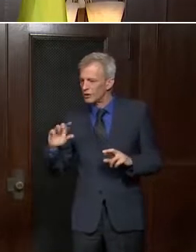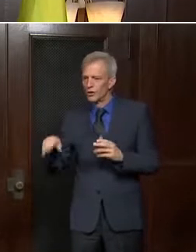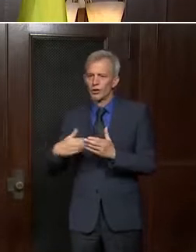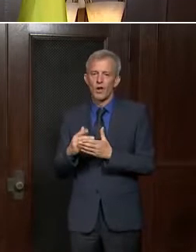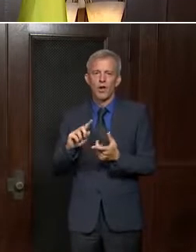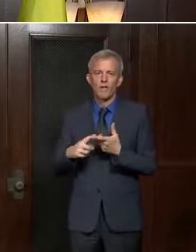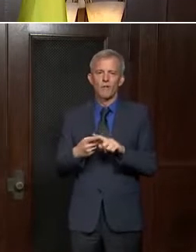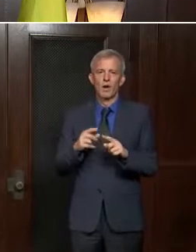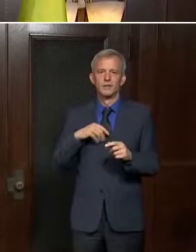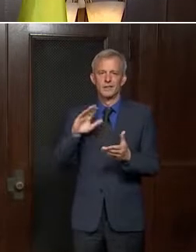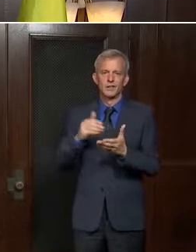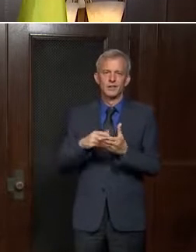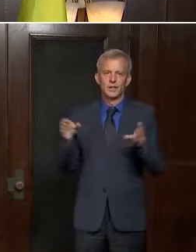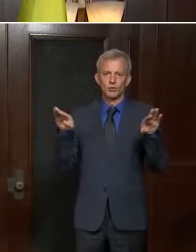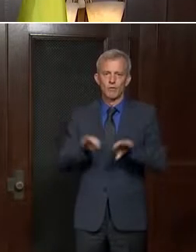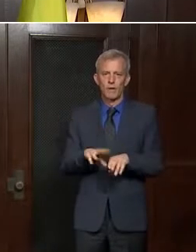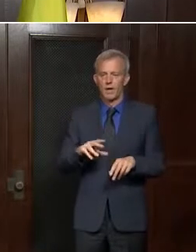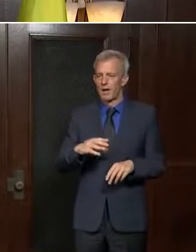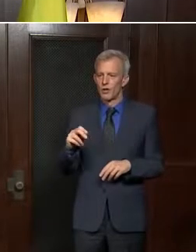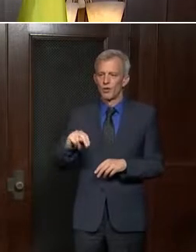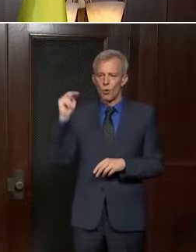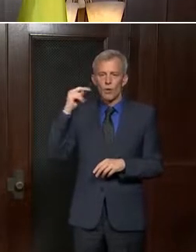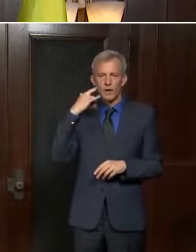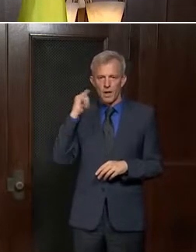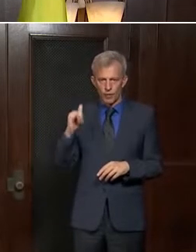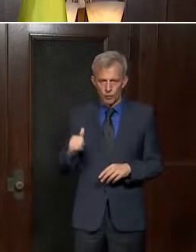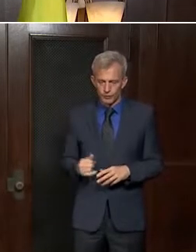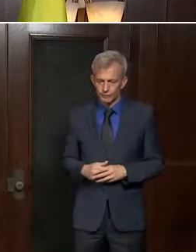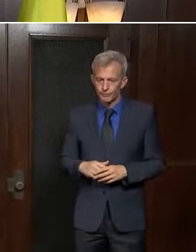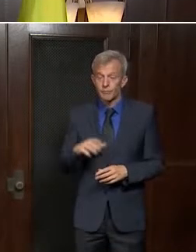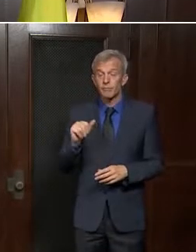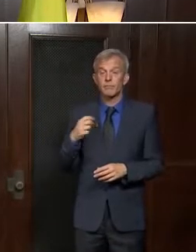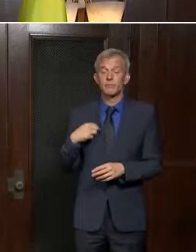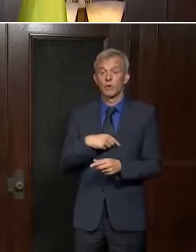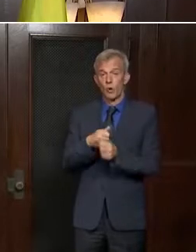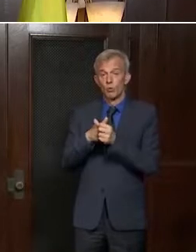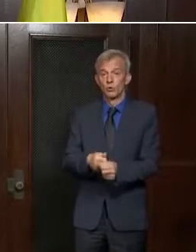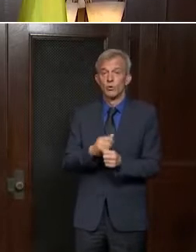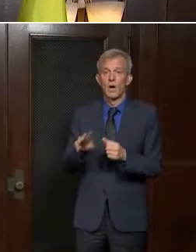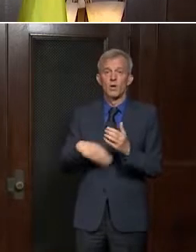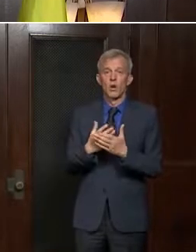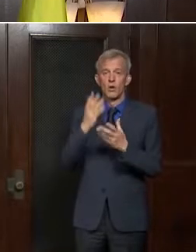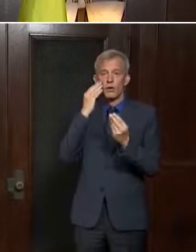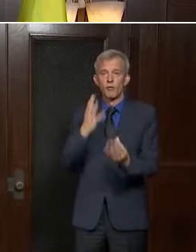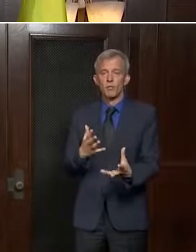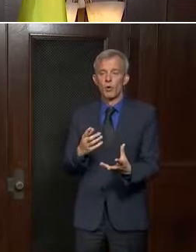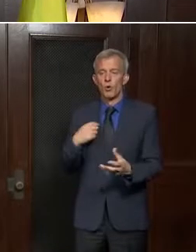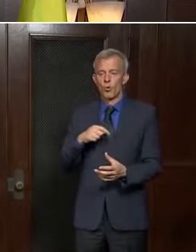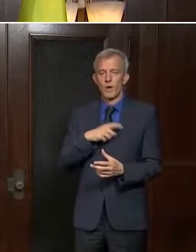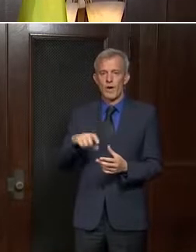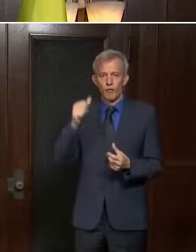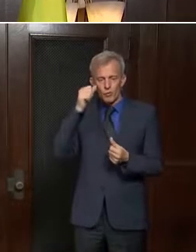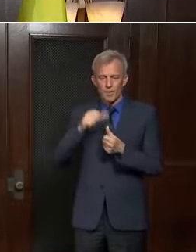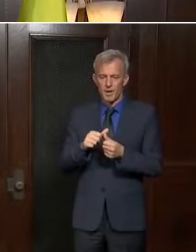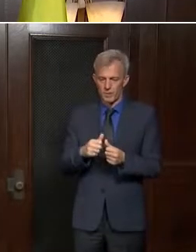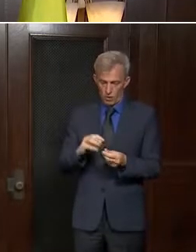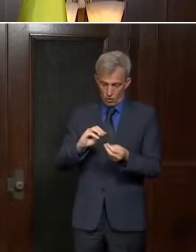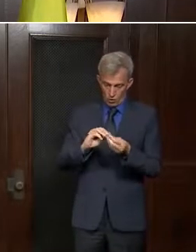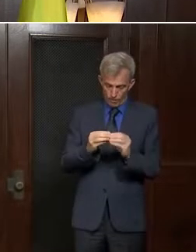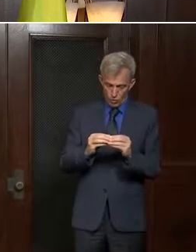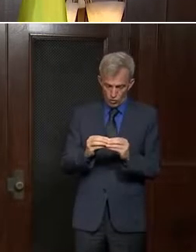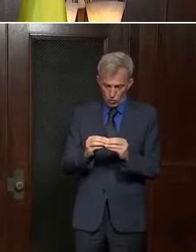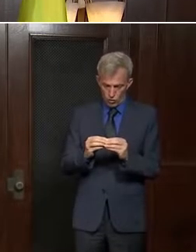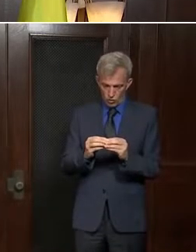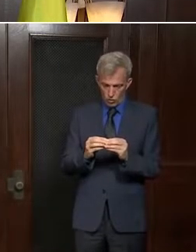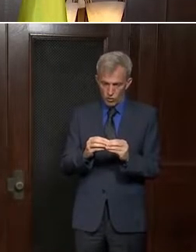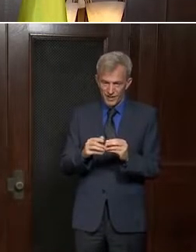Valley and Northern California. But as we track all of this data, we remember that behind every number is a neighbor.